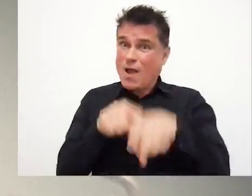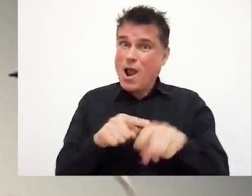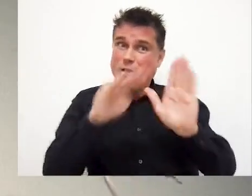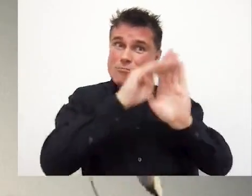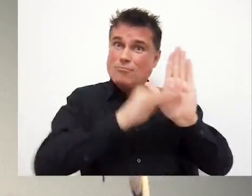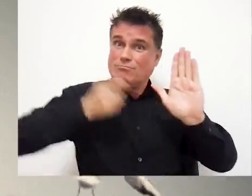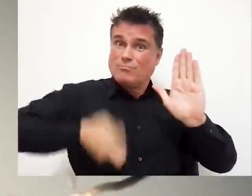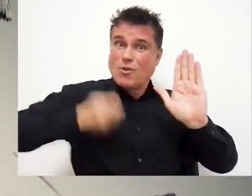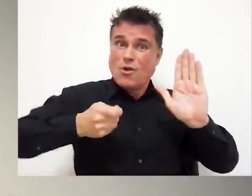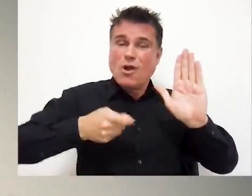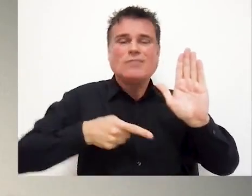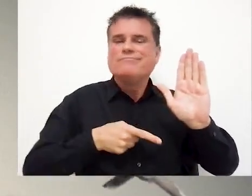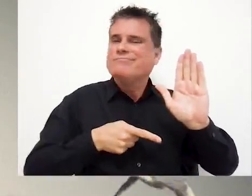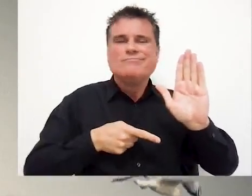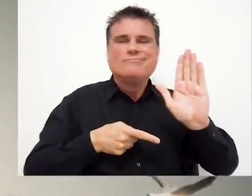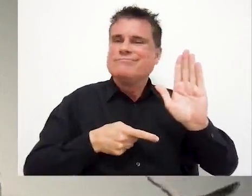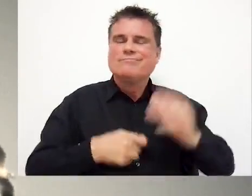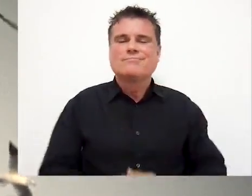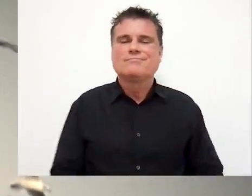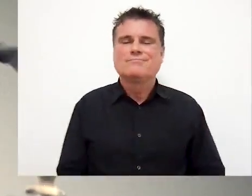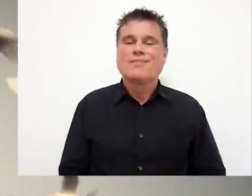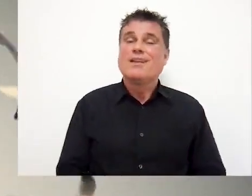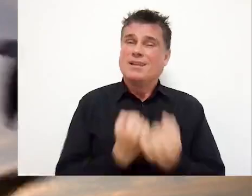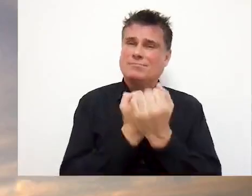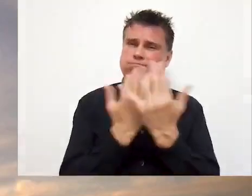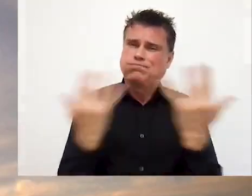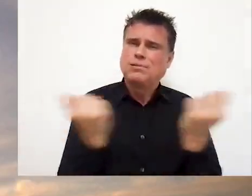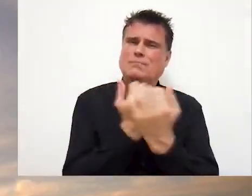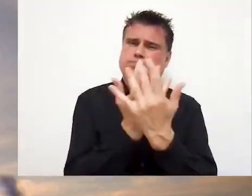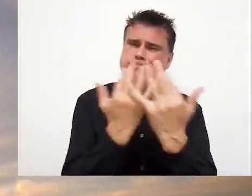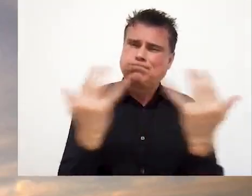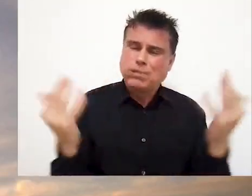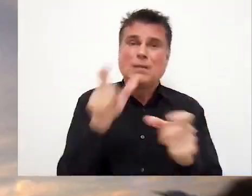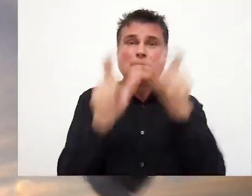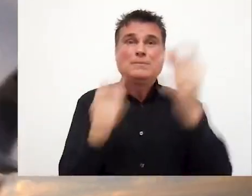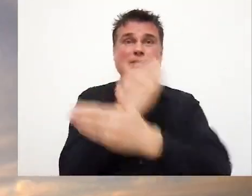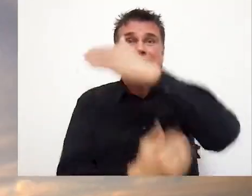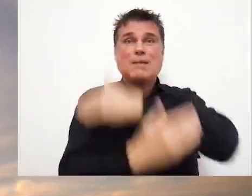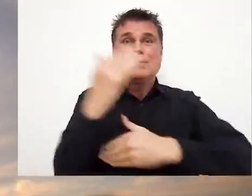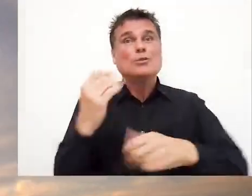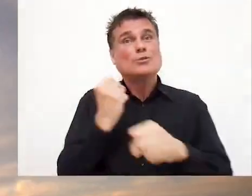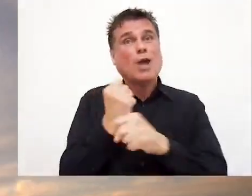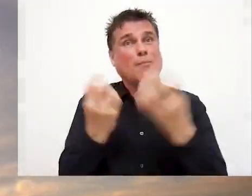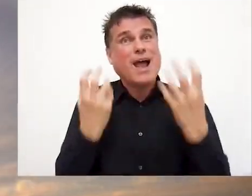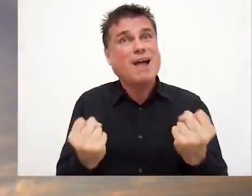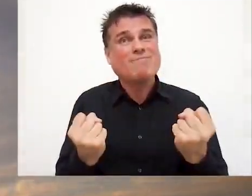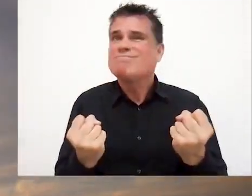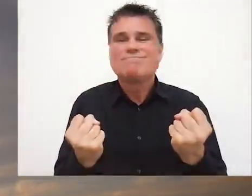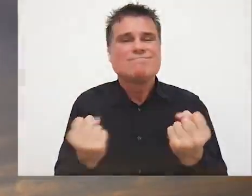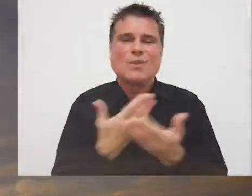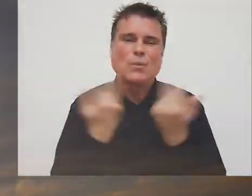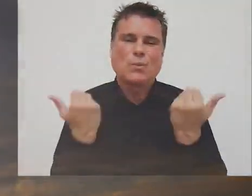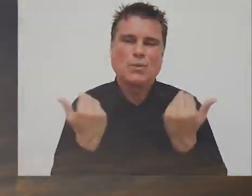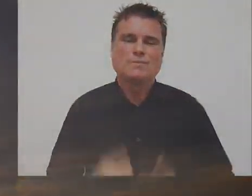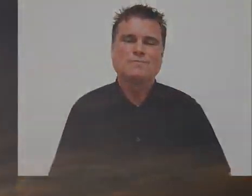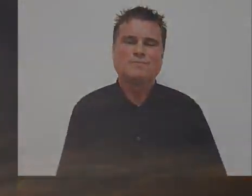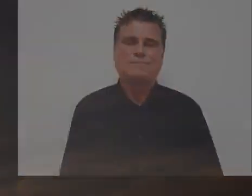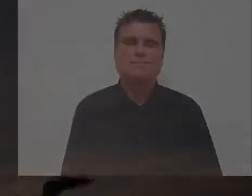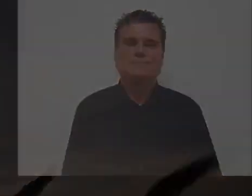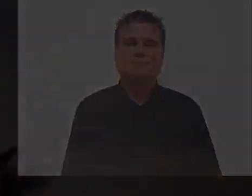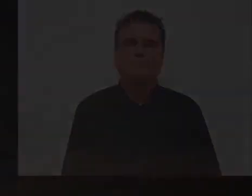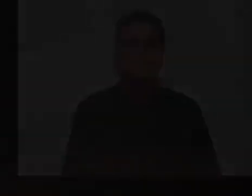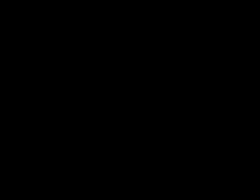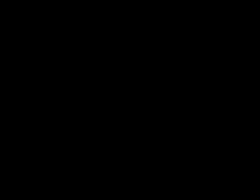and these quotas haven't been met. There are hundreds of thousands of unemployed Iraqis with disabilities.